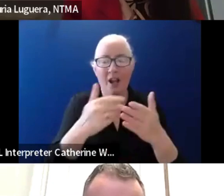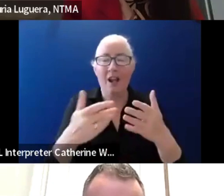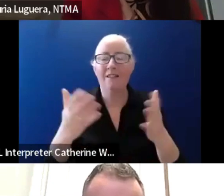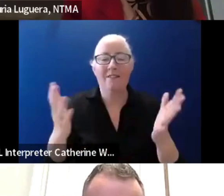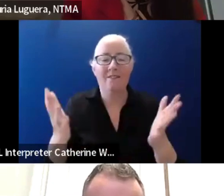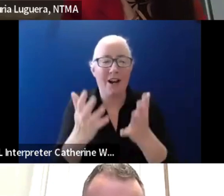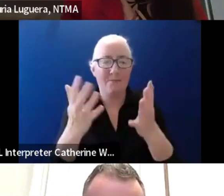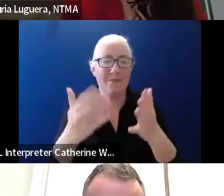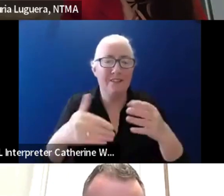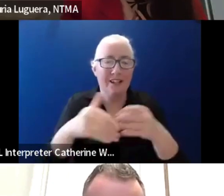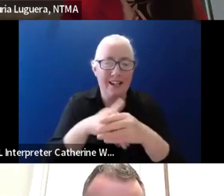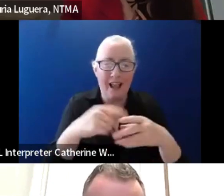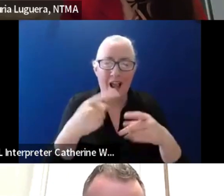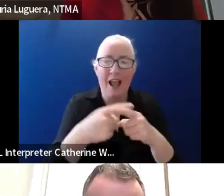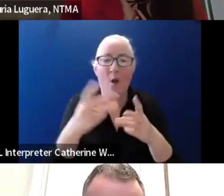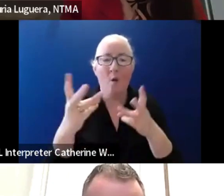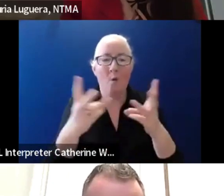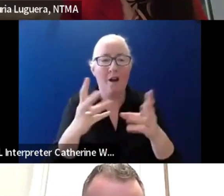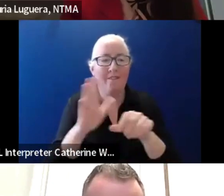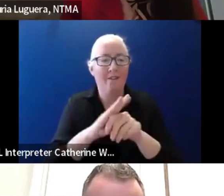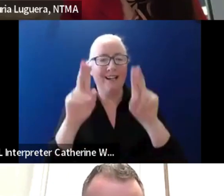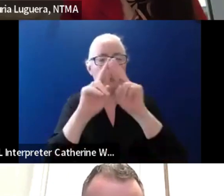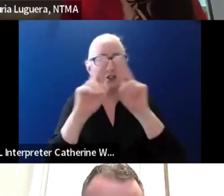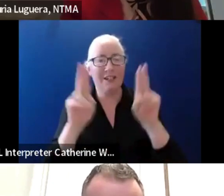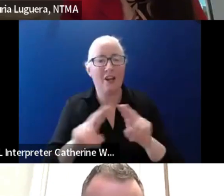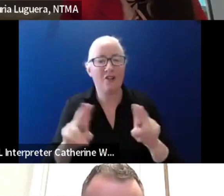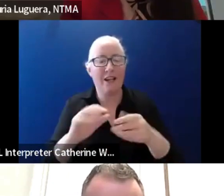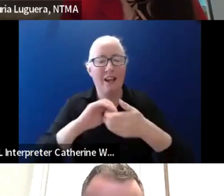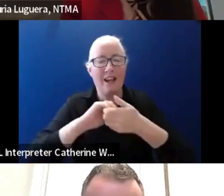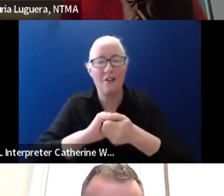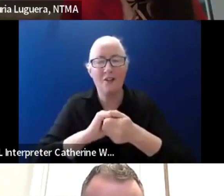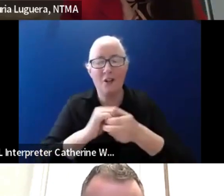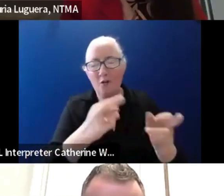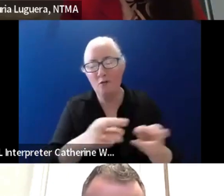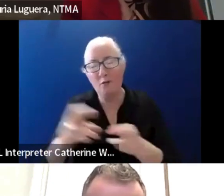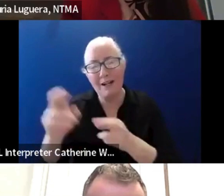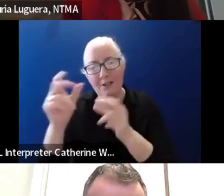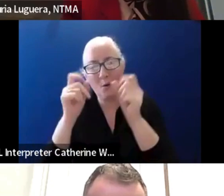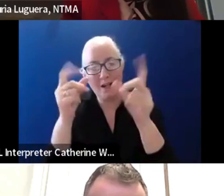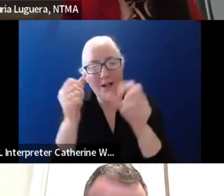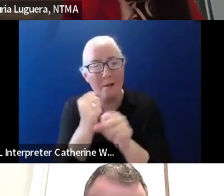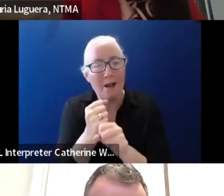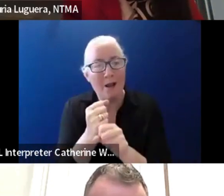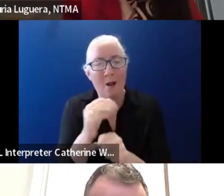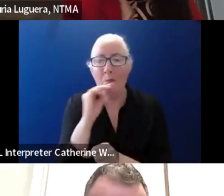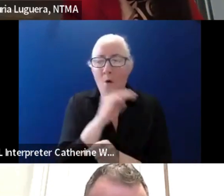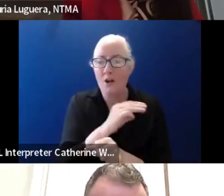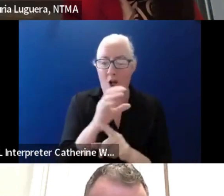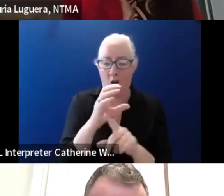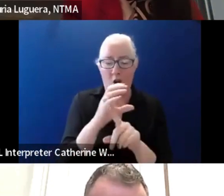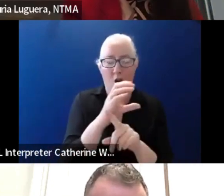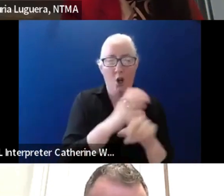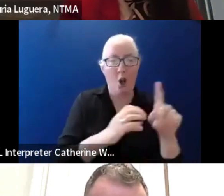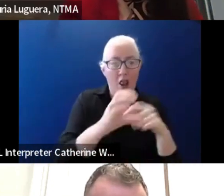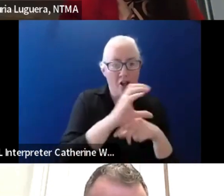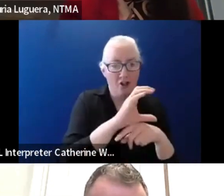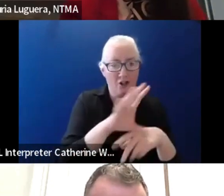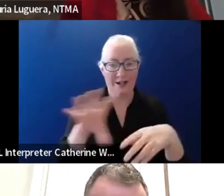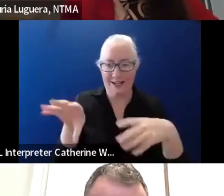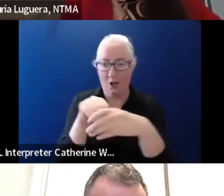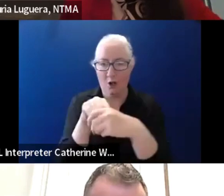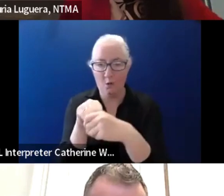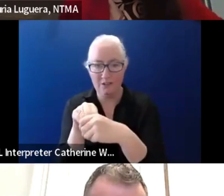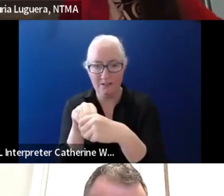and supportive environment for international colleagues by raising awareness about the importance of cultural inclusion.